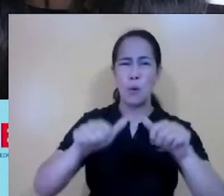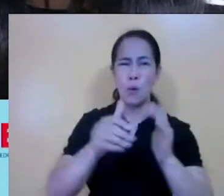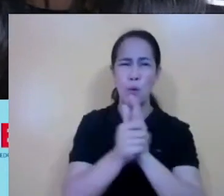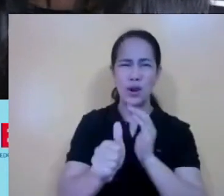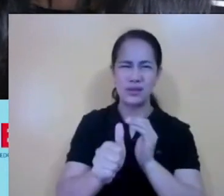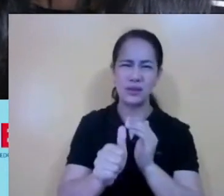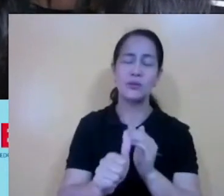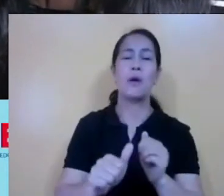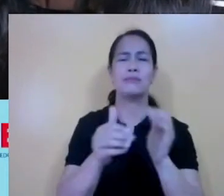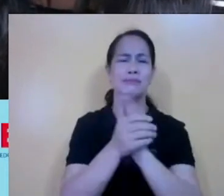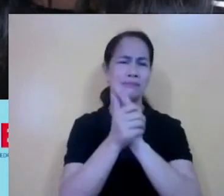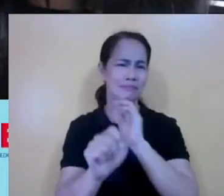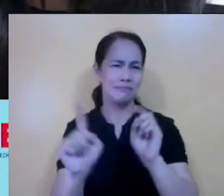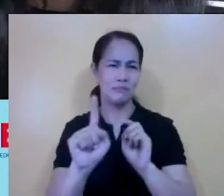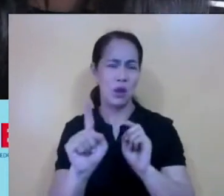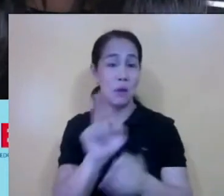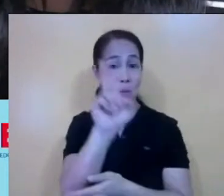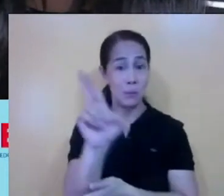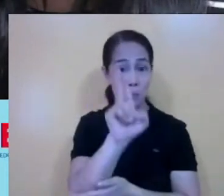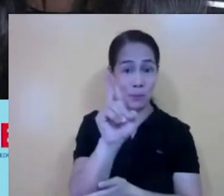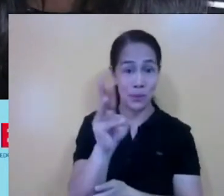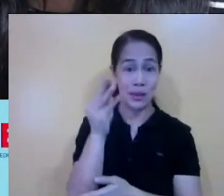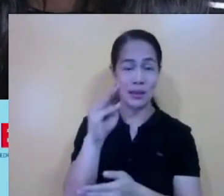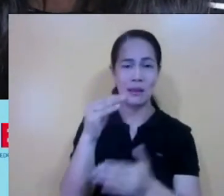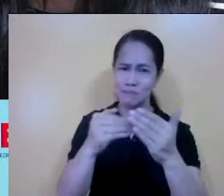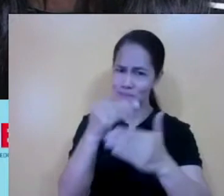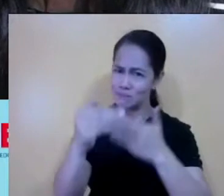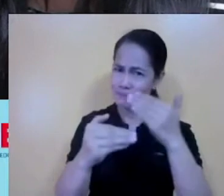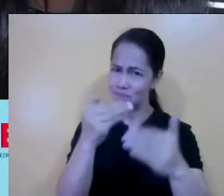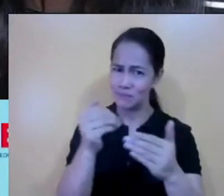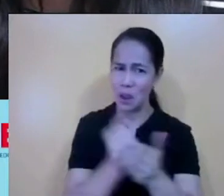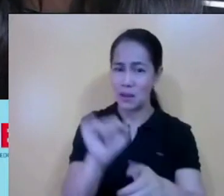can also be used to monitor the progression or improvement of a teacher's